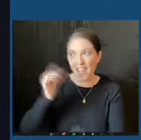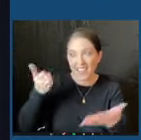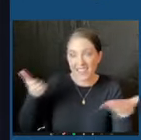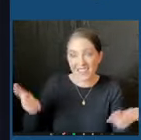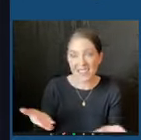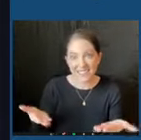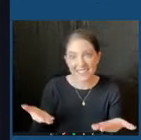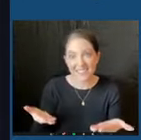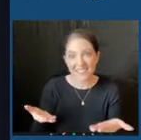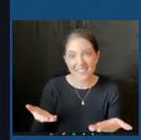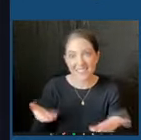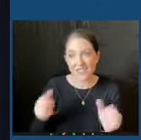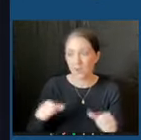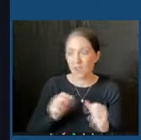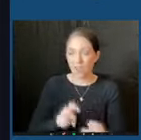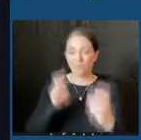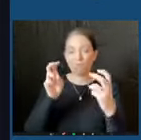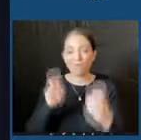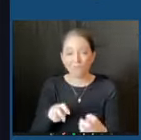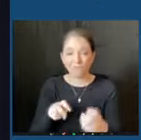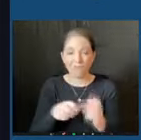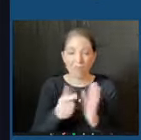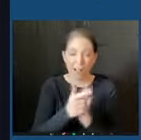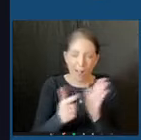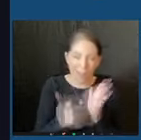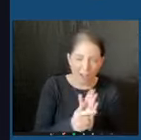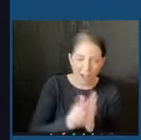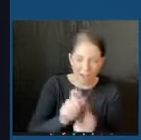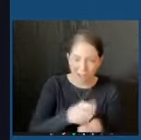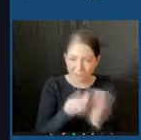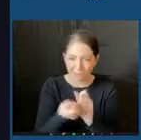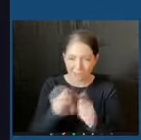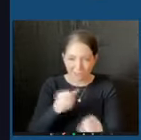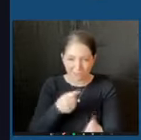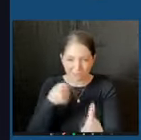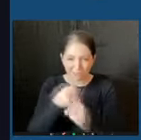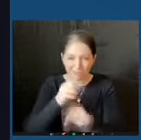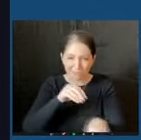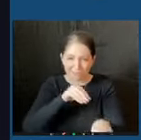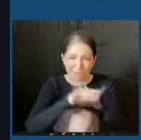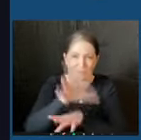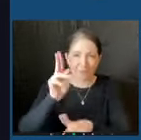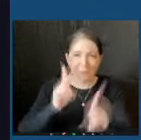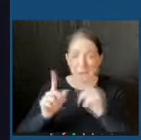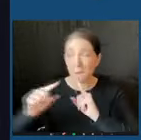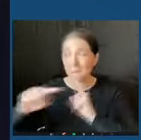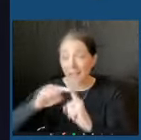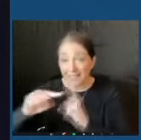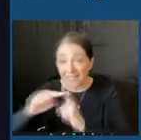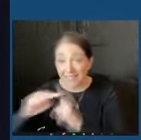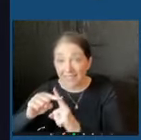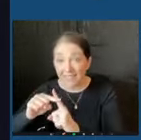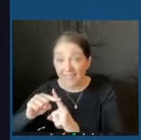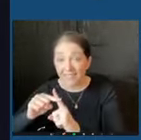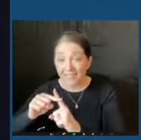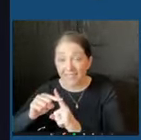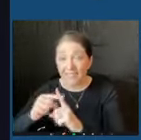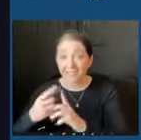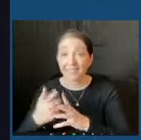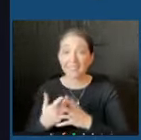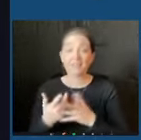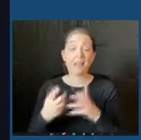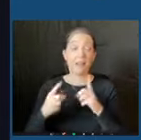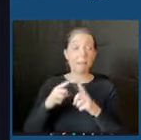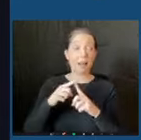law that can affect people's lives in a positive way. And in a diverse society, too, which makes it more challenging when you've got different